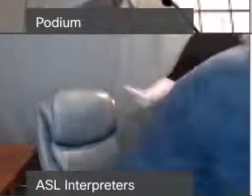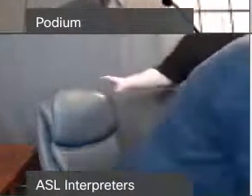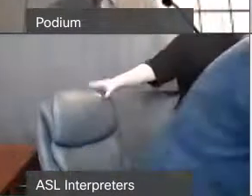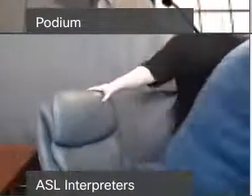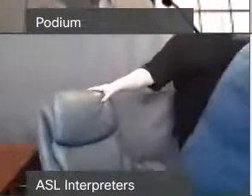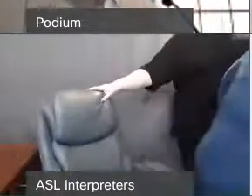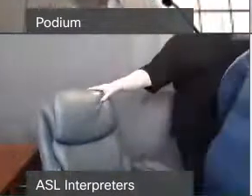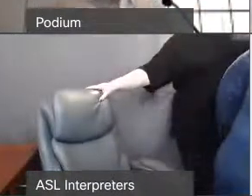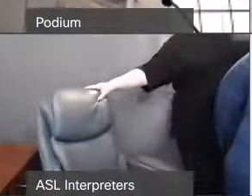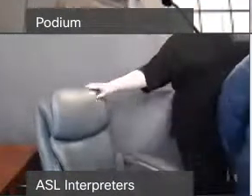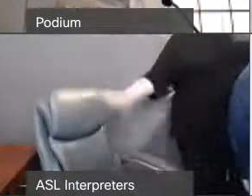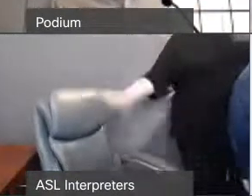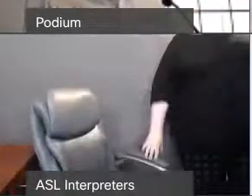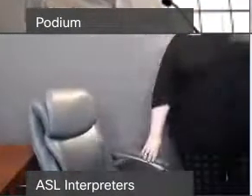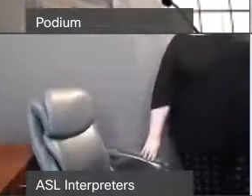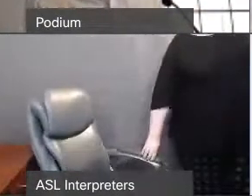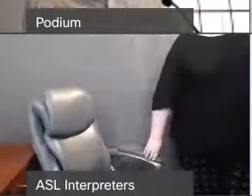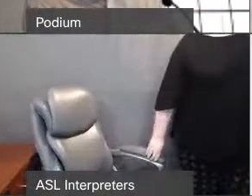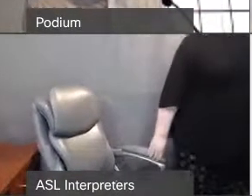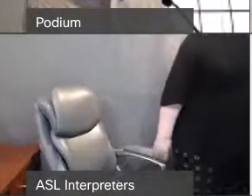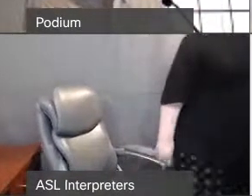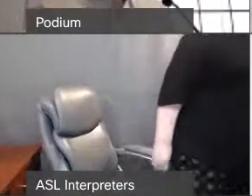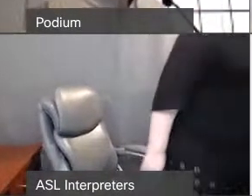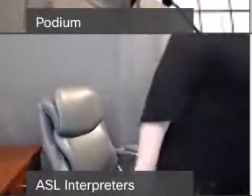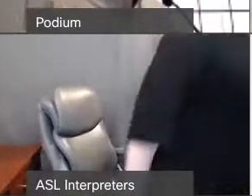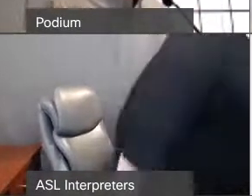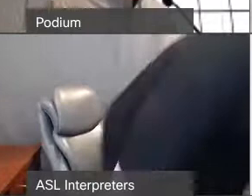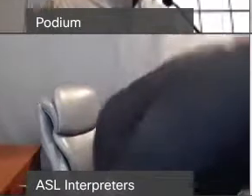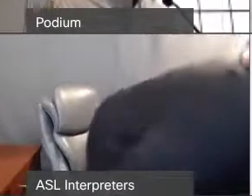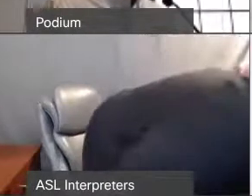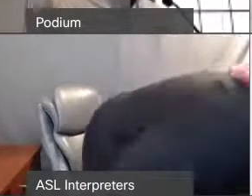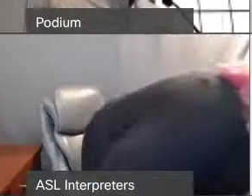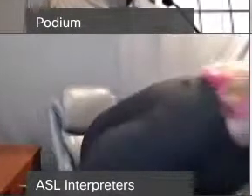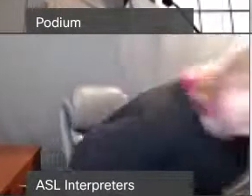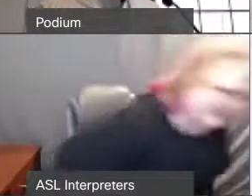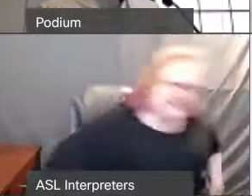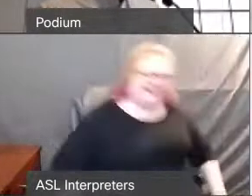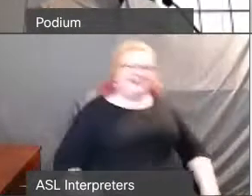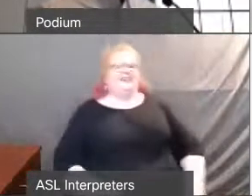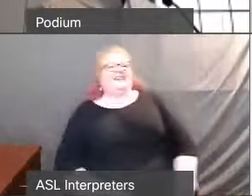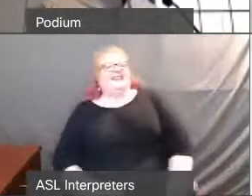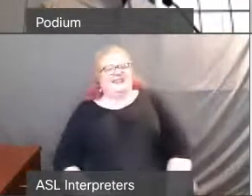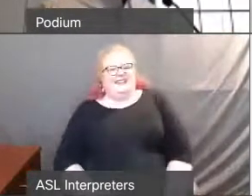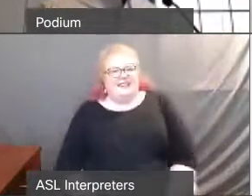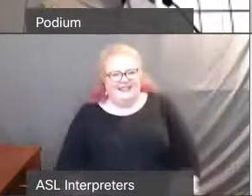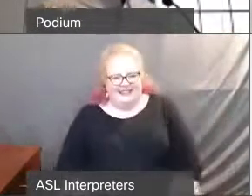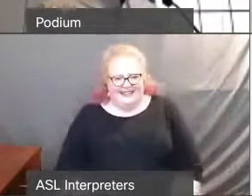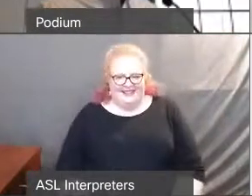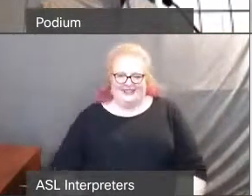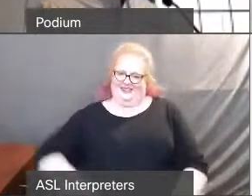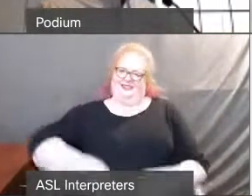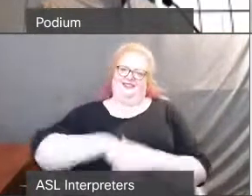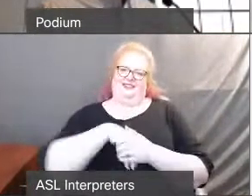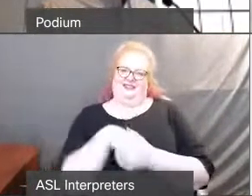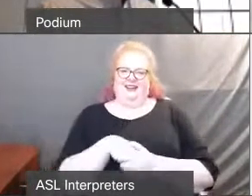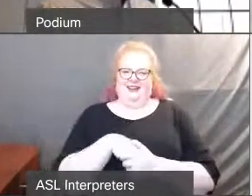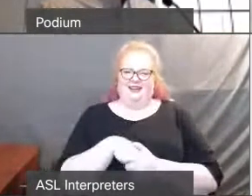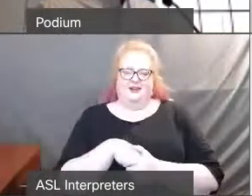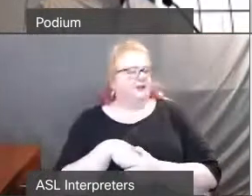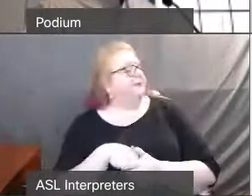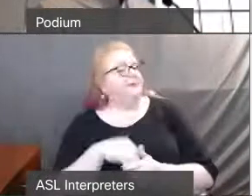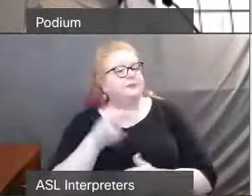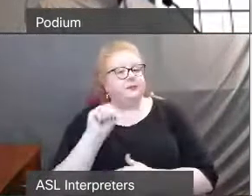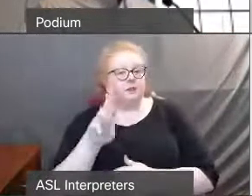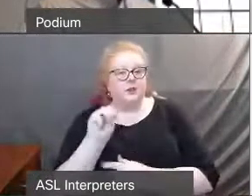agenda. Okay. So I think Mr. Morris presented the motion. So do we have a motion that as Mr. Morris presented